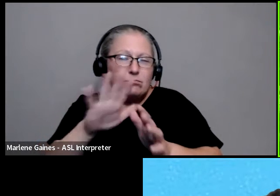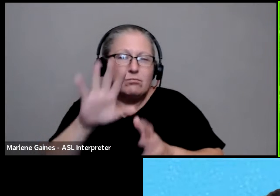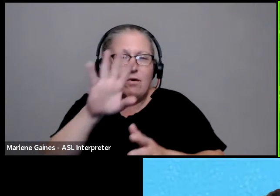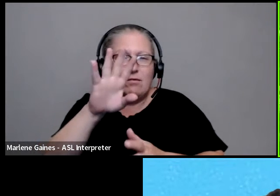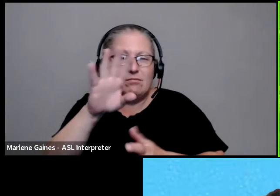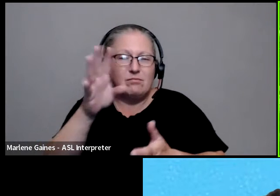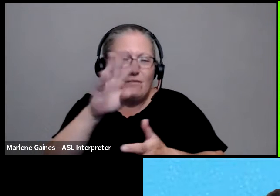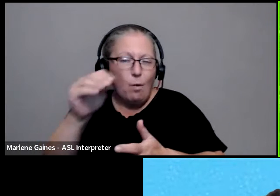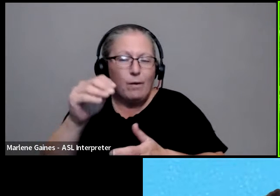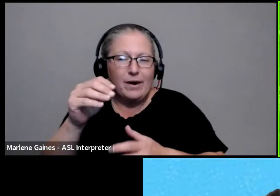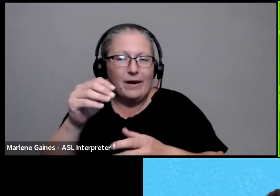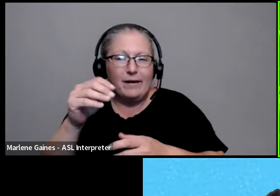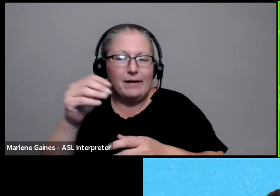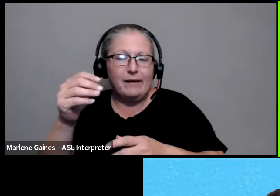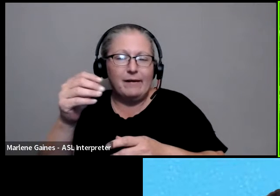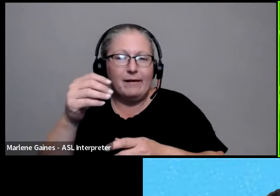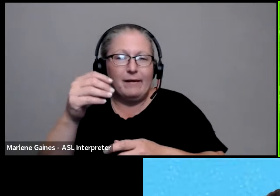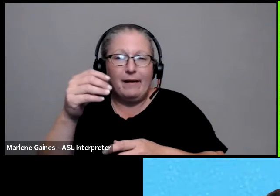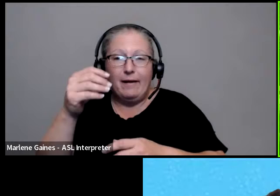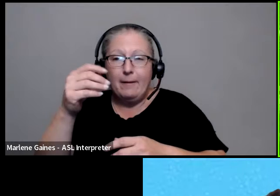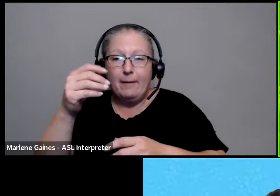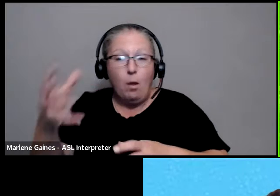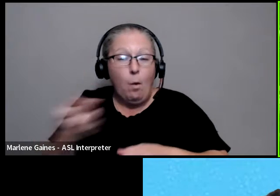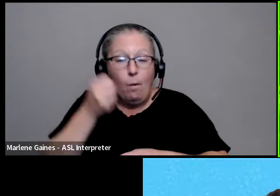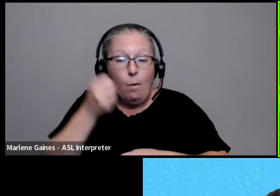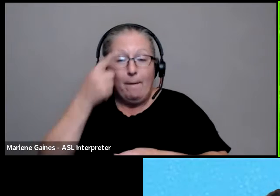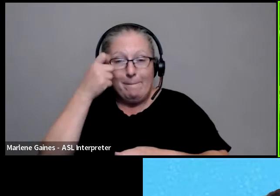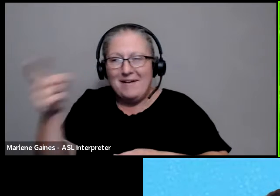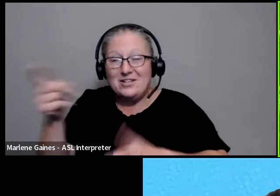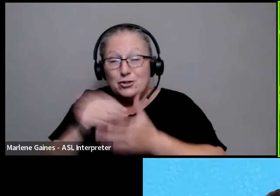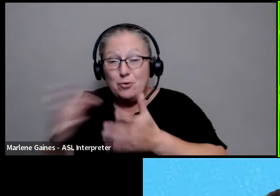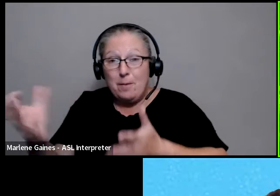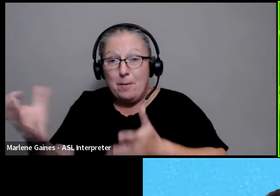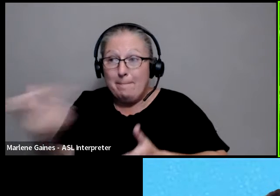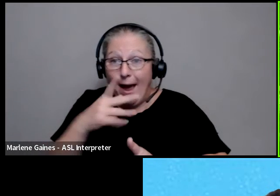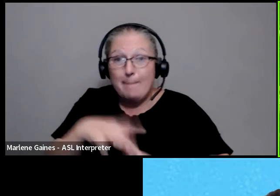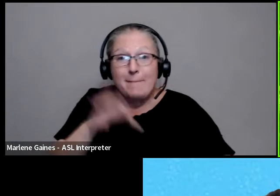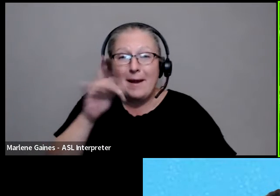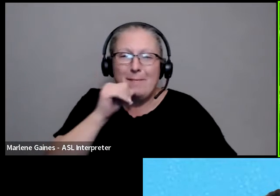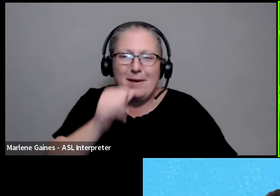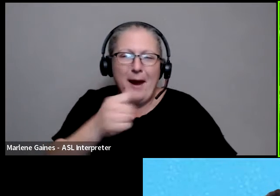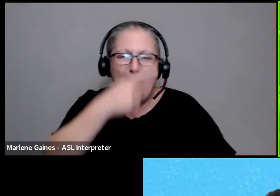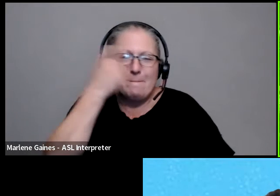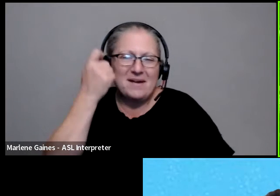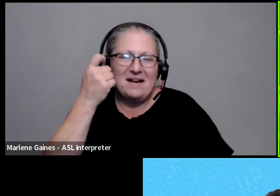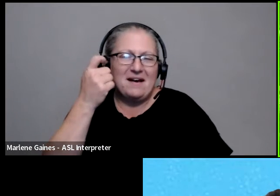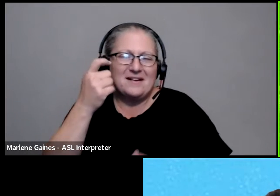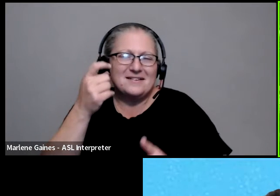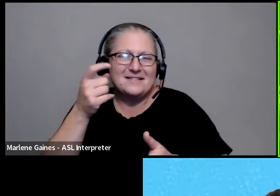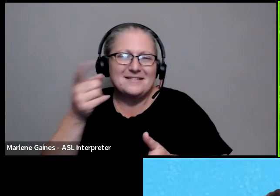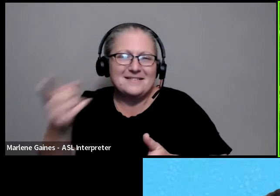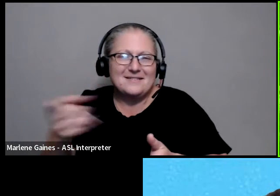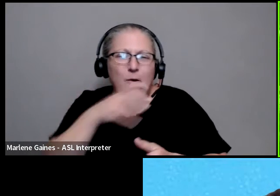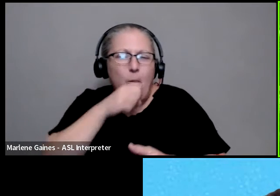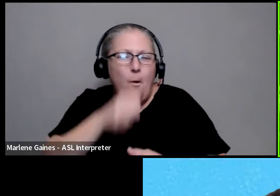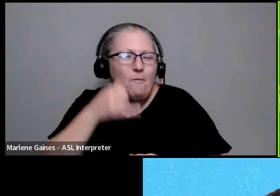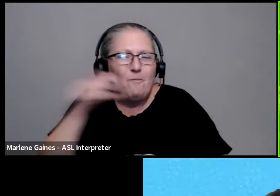course, they never come back for them at the end of the year because they're old phones and so forth. We didn't get any potatoes or anything in ours, but we did get